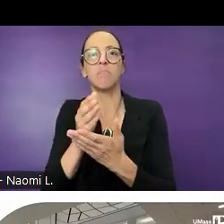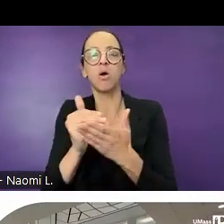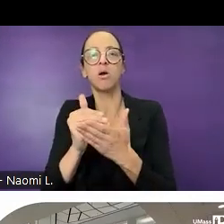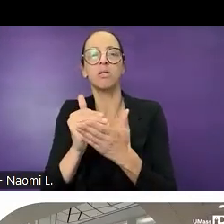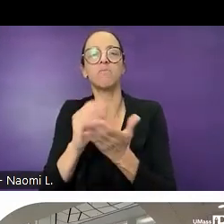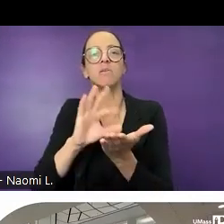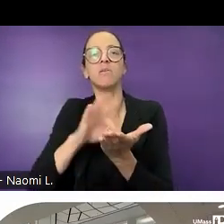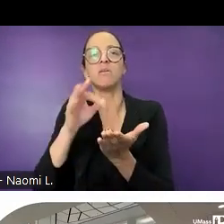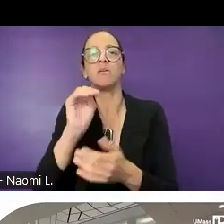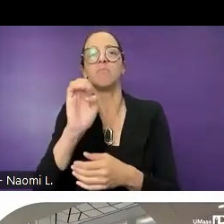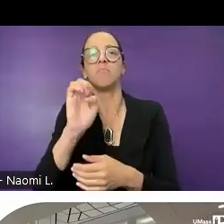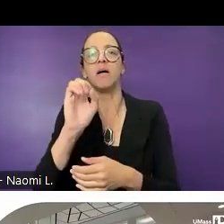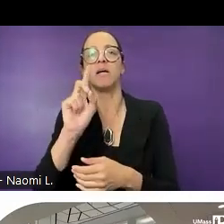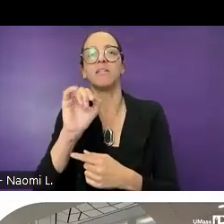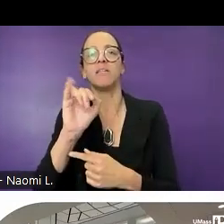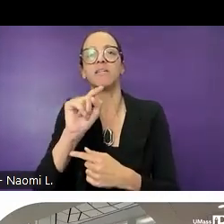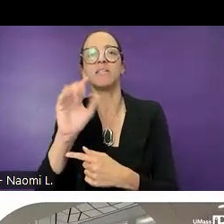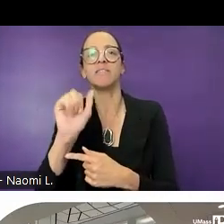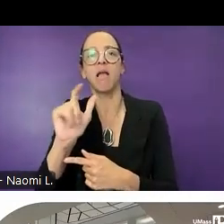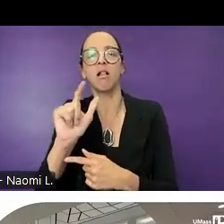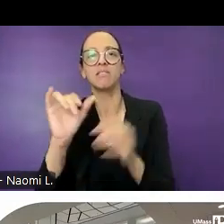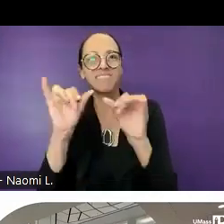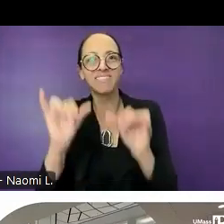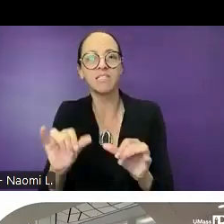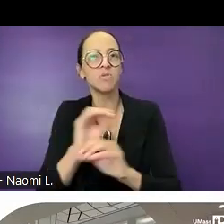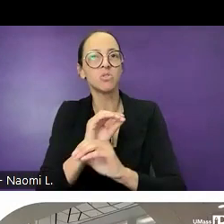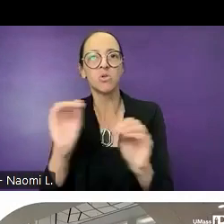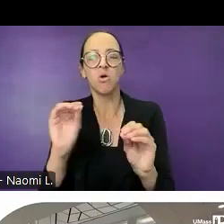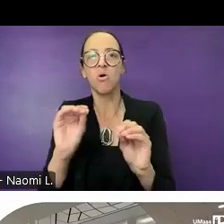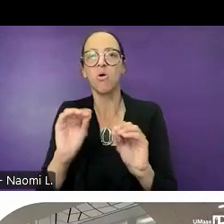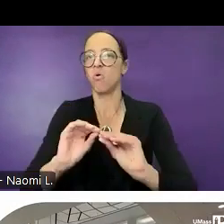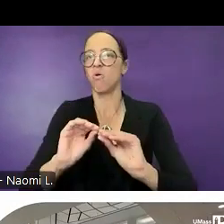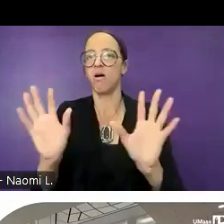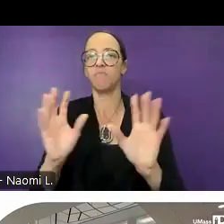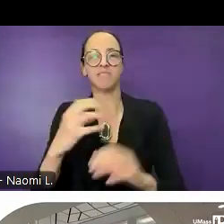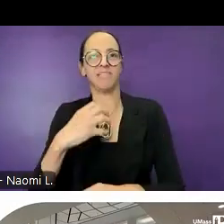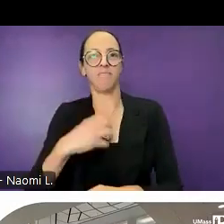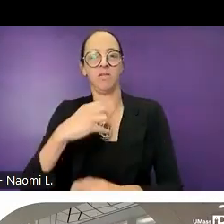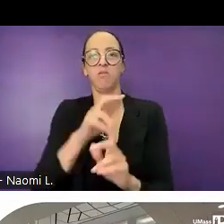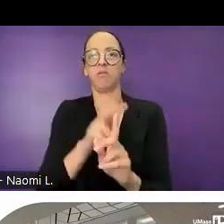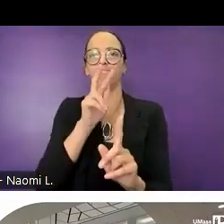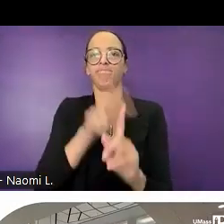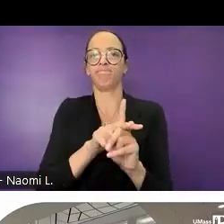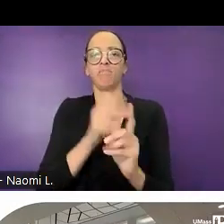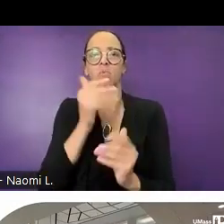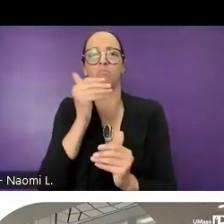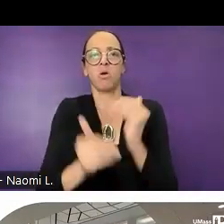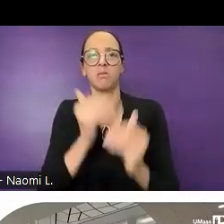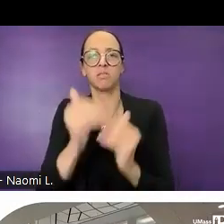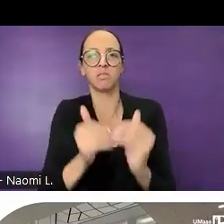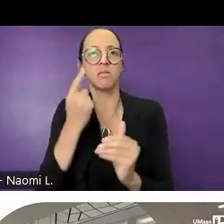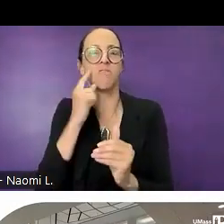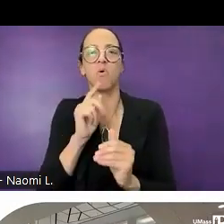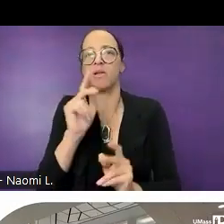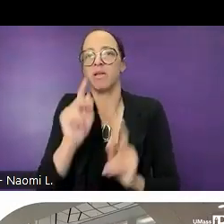appeals address or process for individuals if there are significant issues related to access